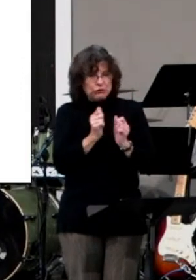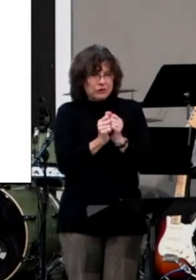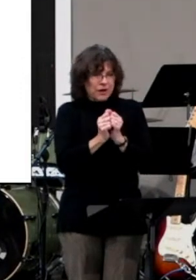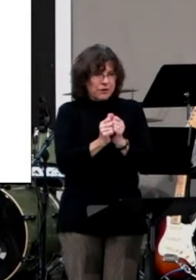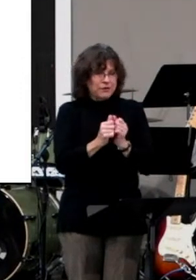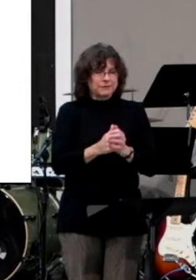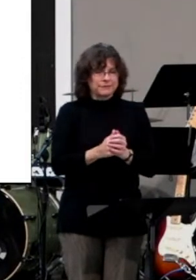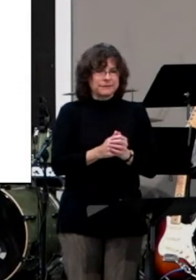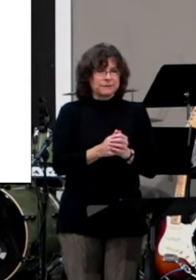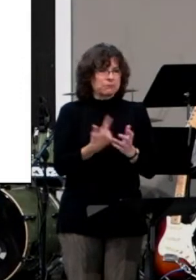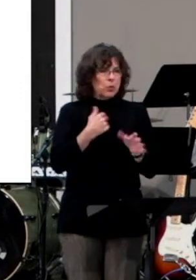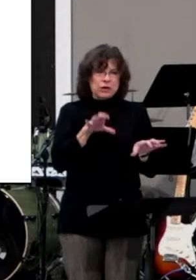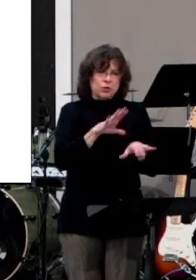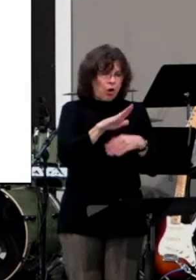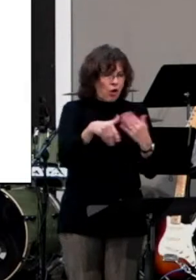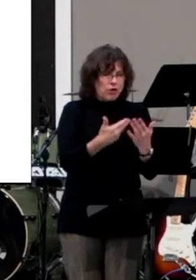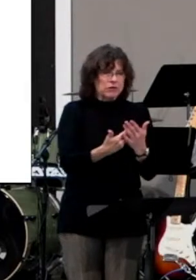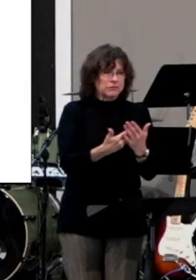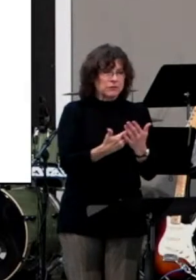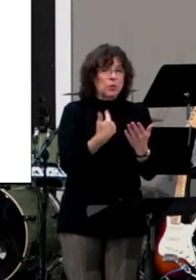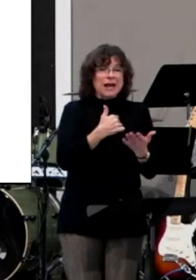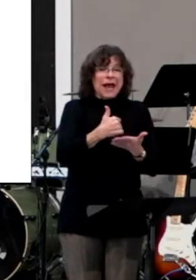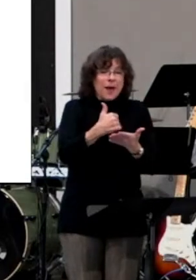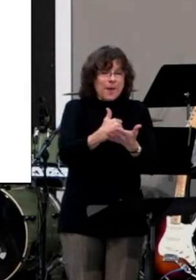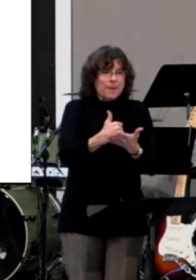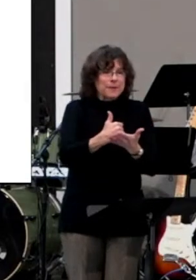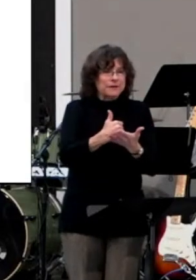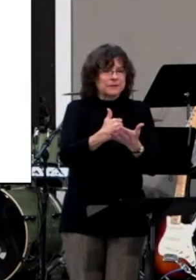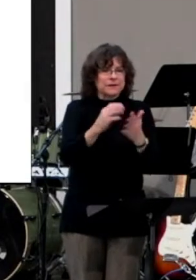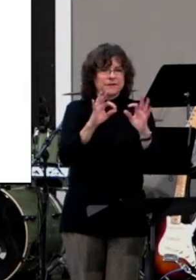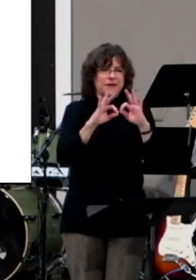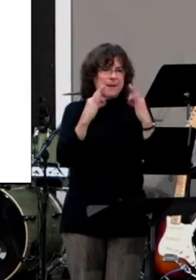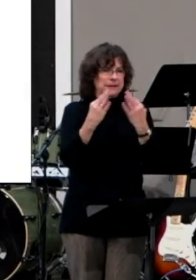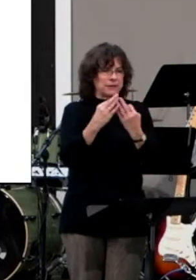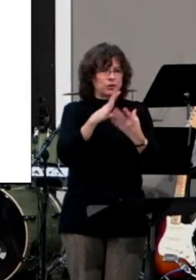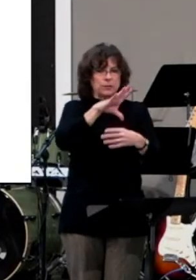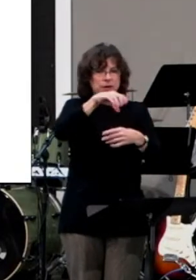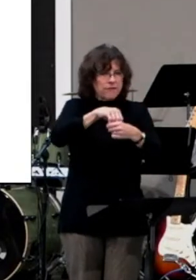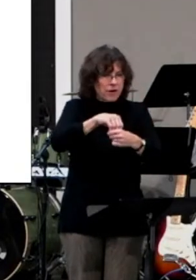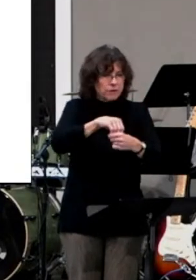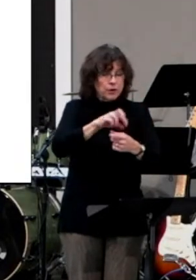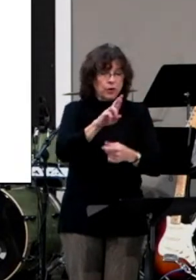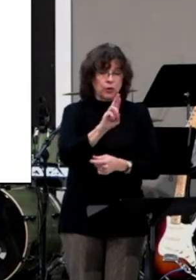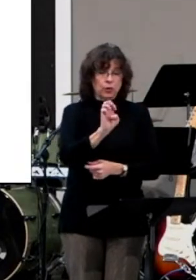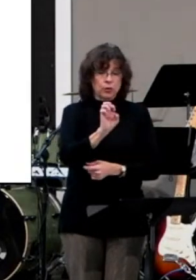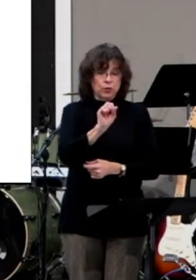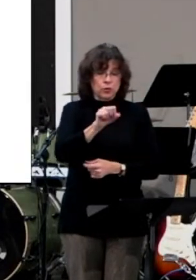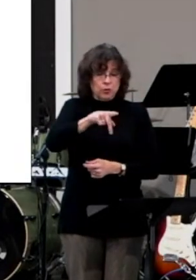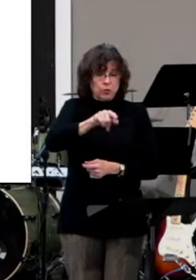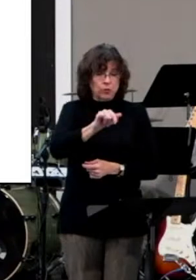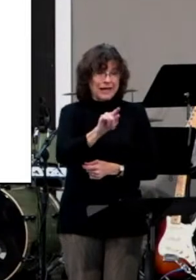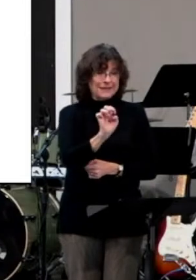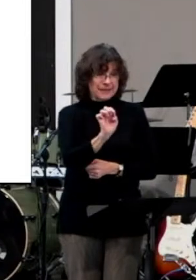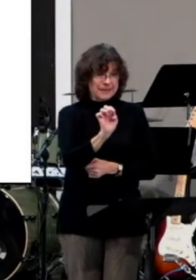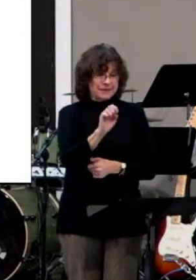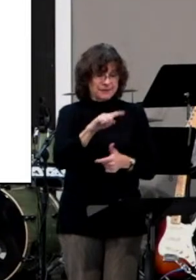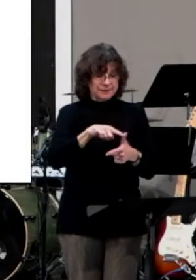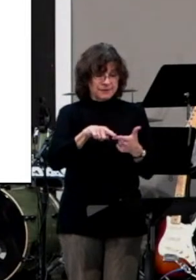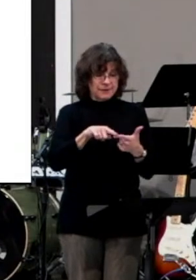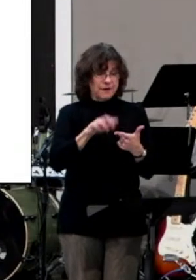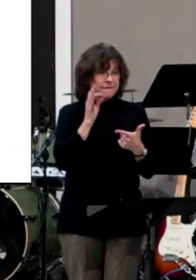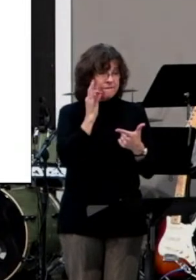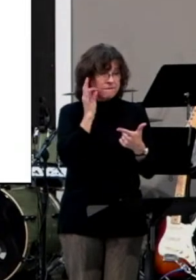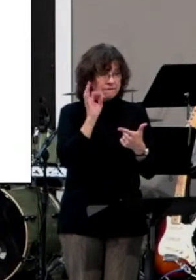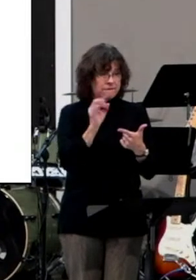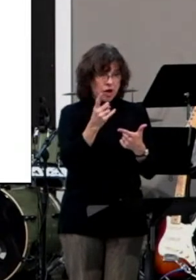with foster care, adoption, respite care, things like that. And over half of our kids have been matched